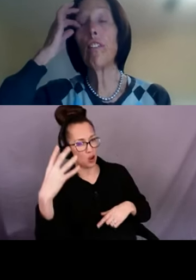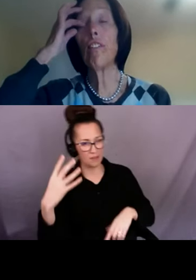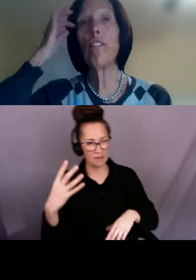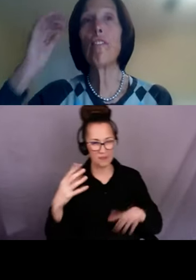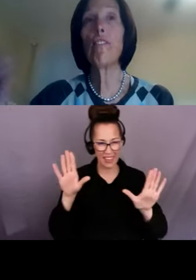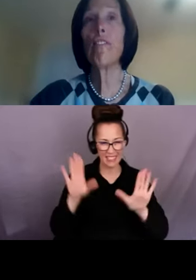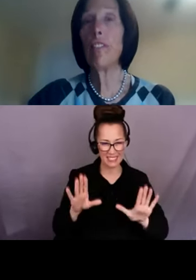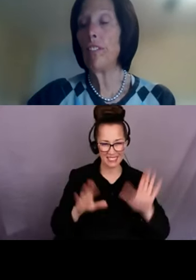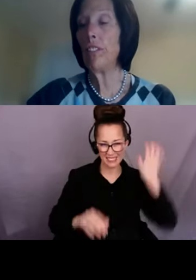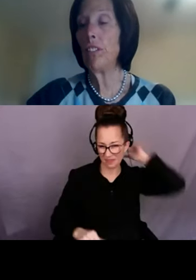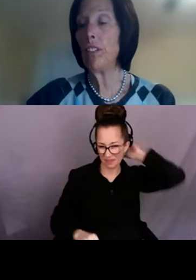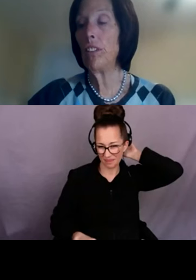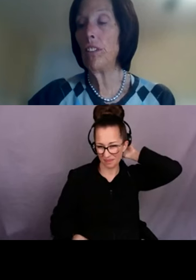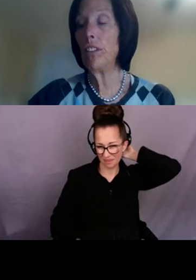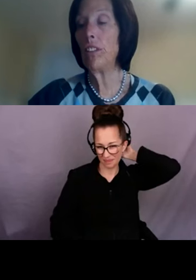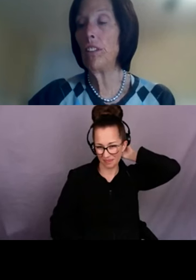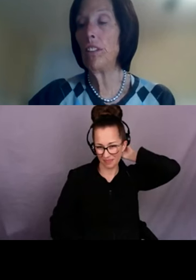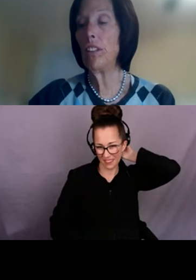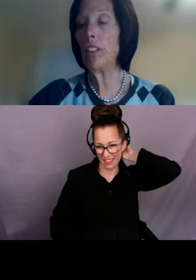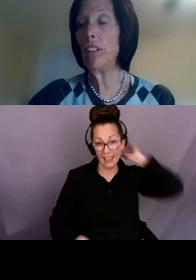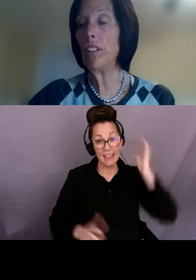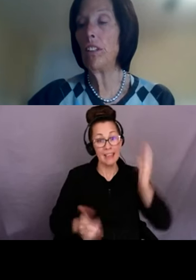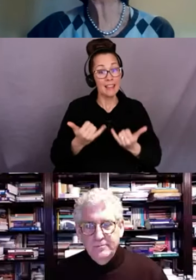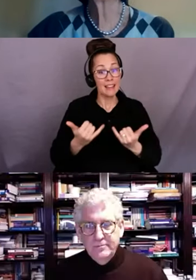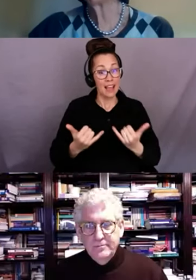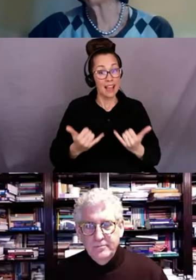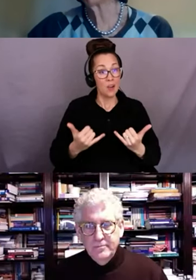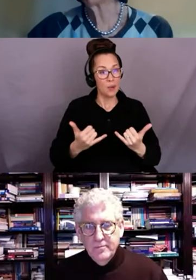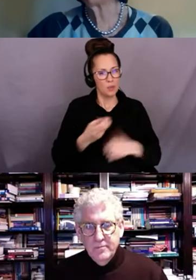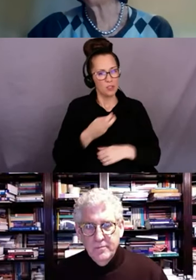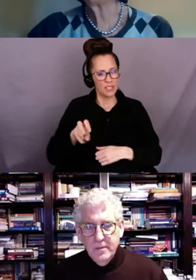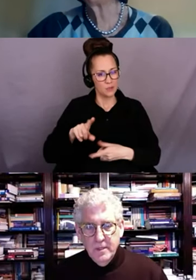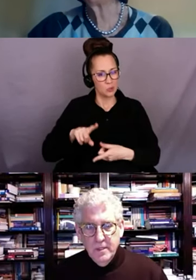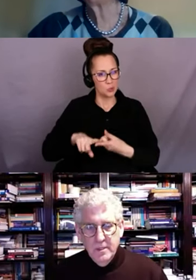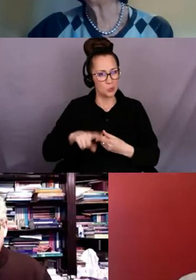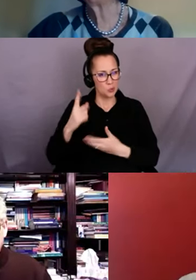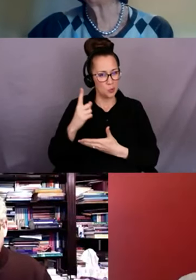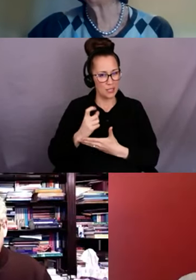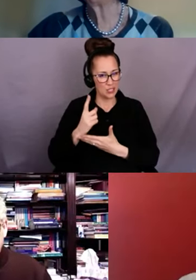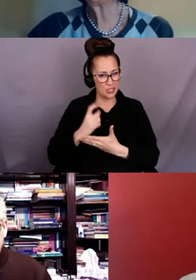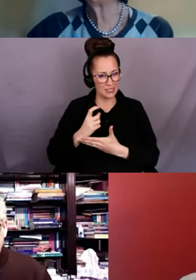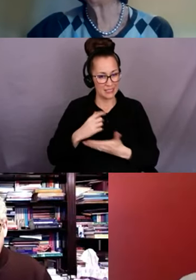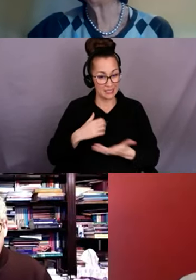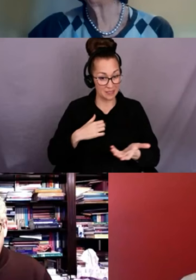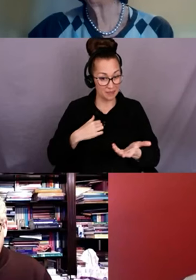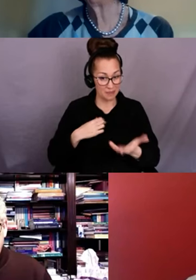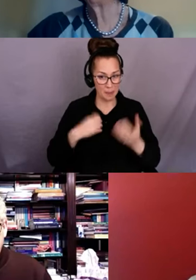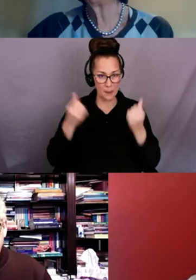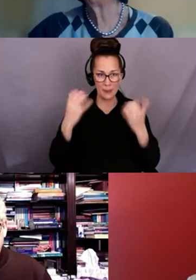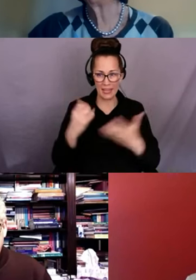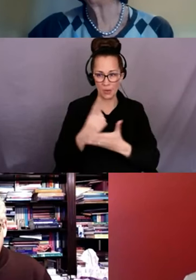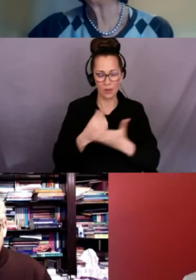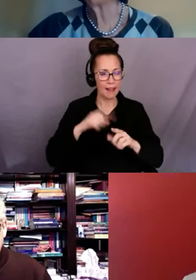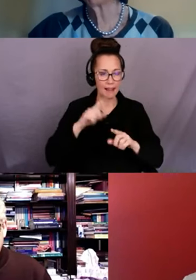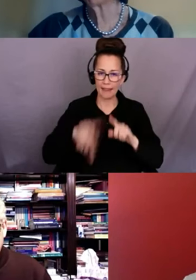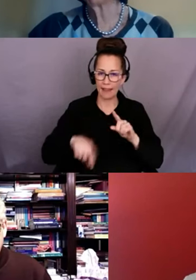excellent. Great, and now we can move to some questions. There are a lot of great questions, so we can't probably